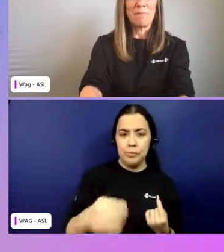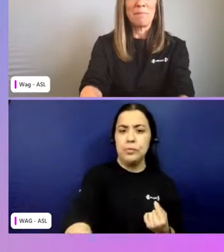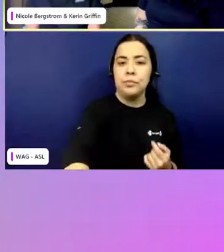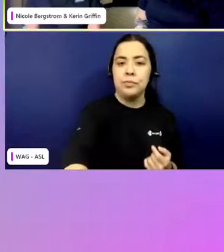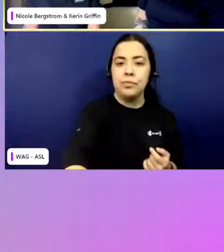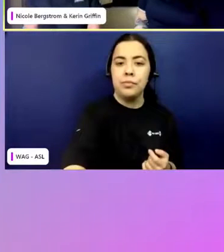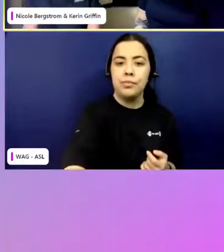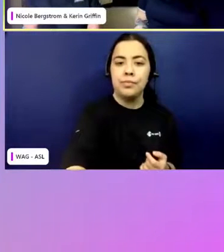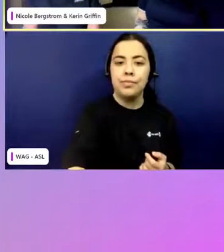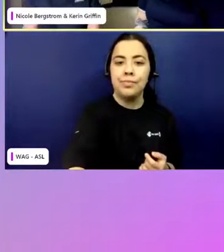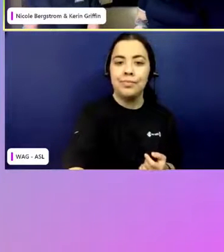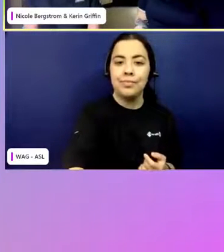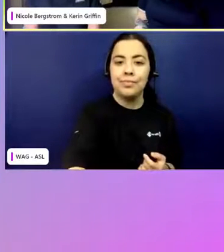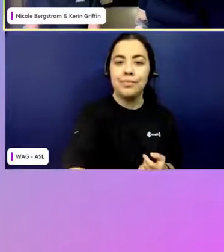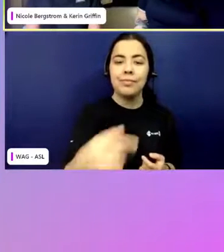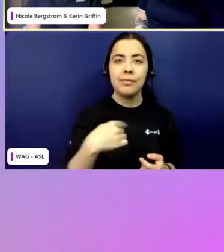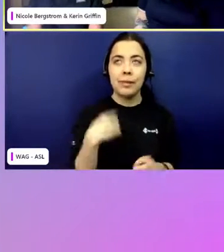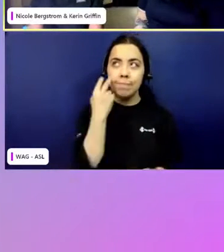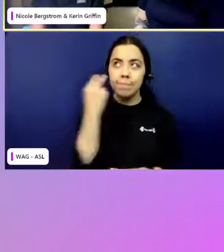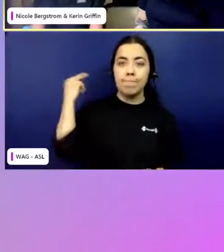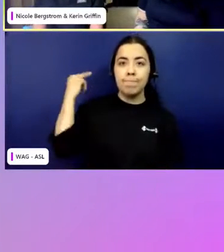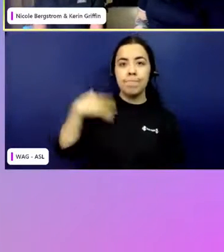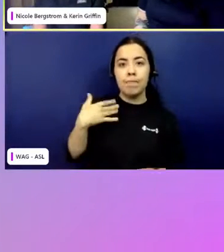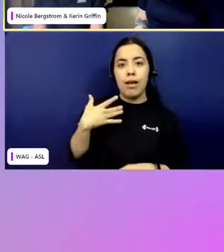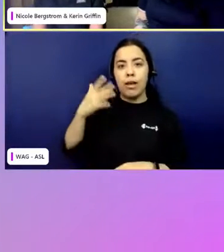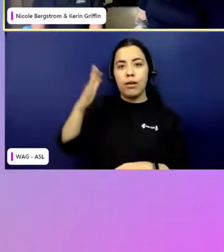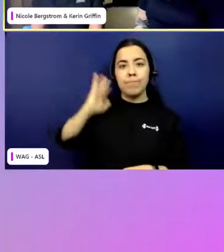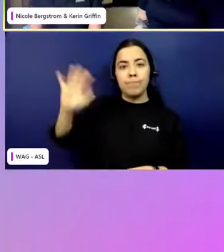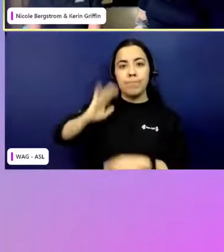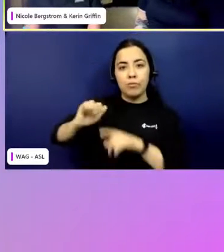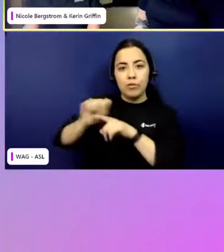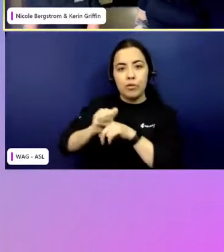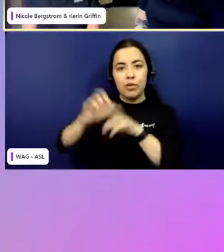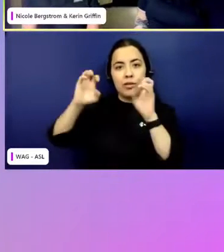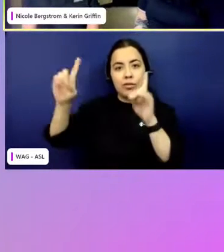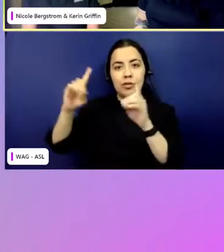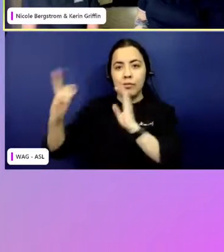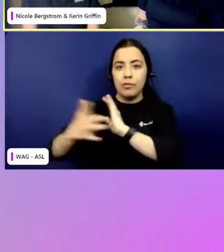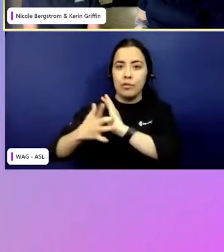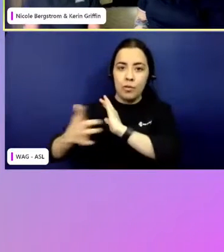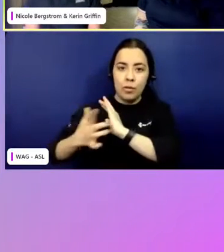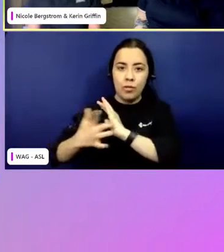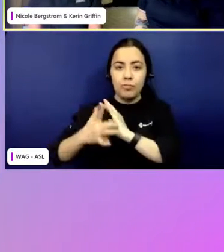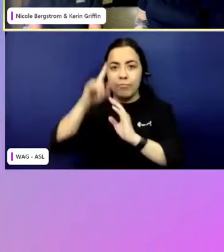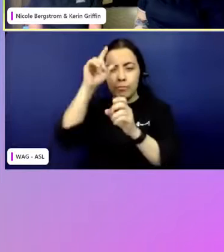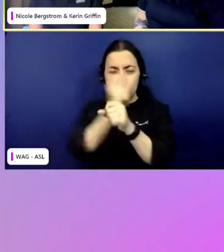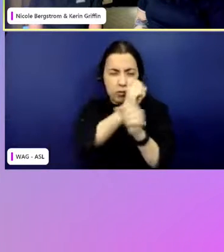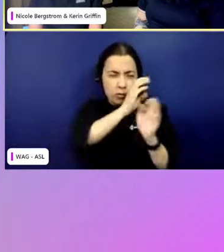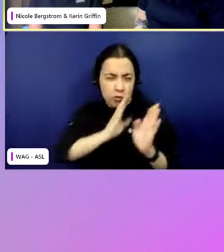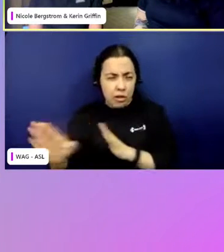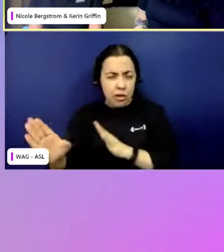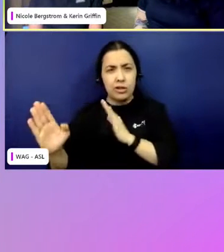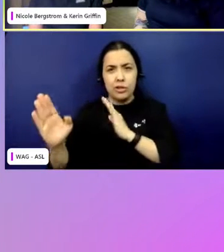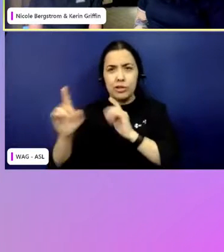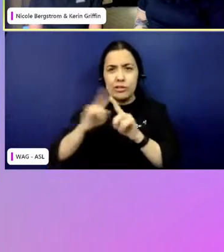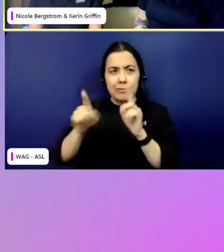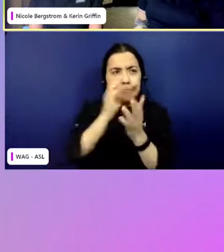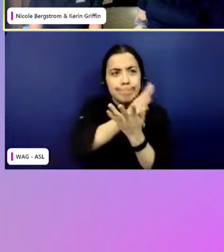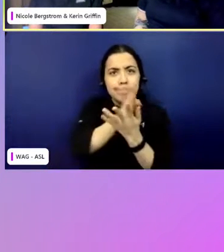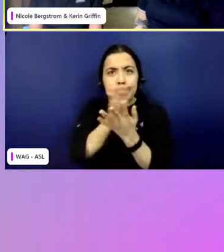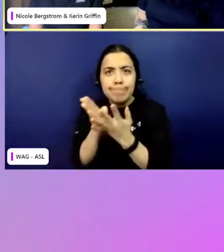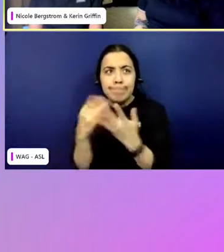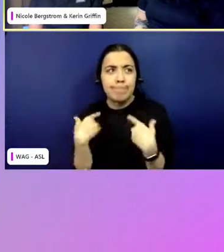my early training in educational technology for strategies and techniques,